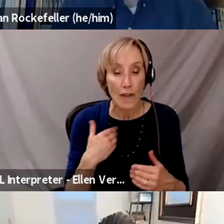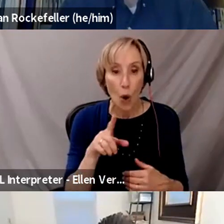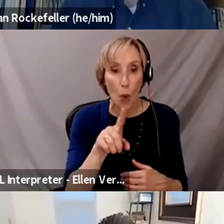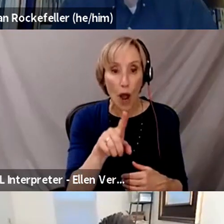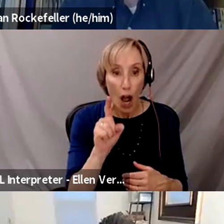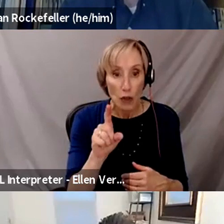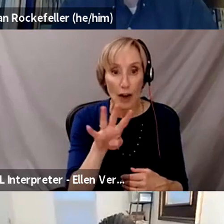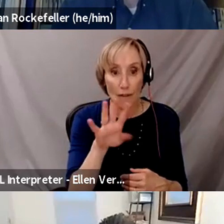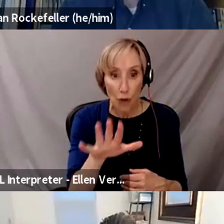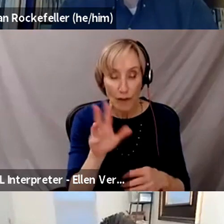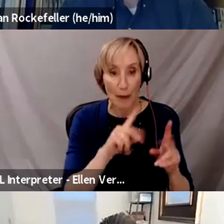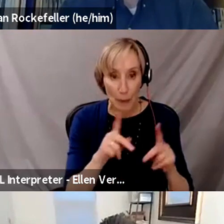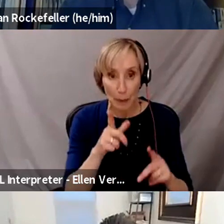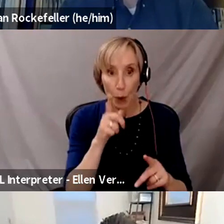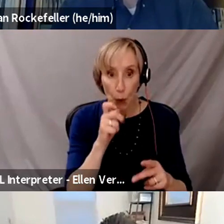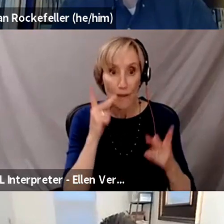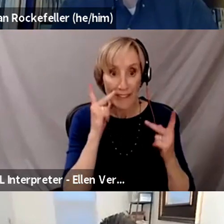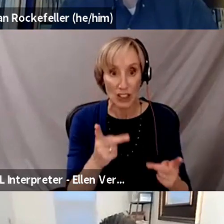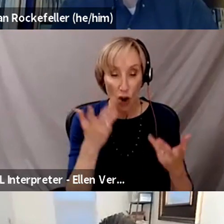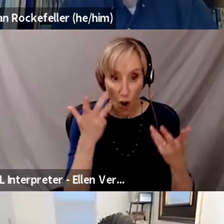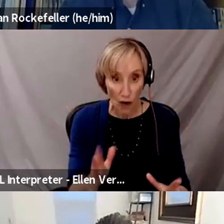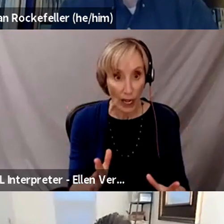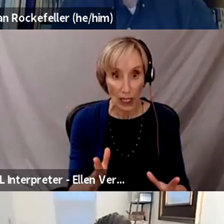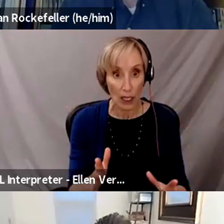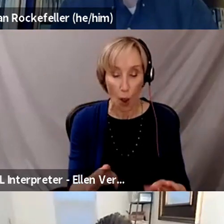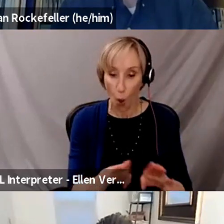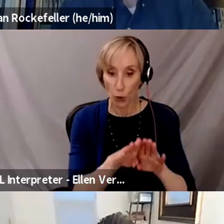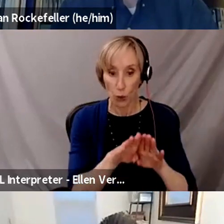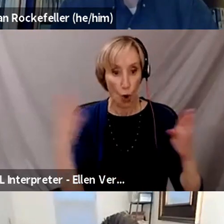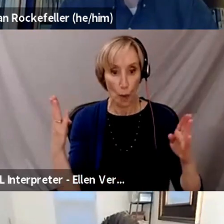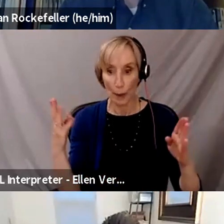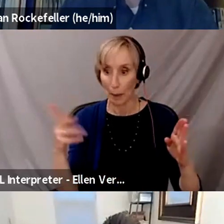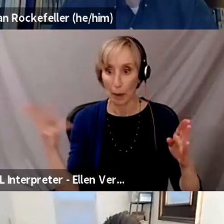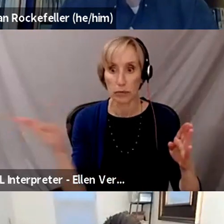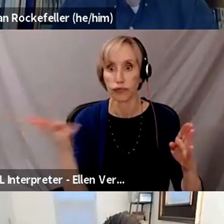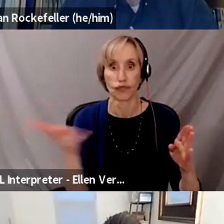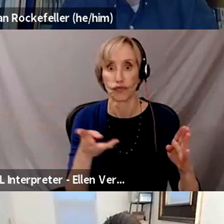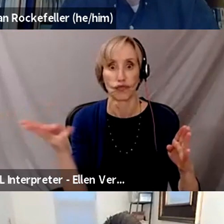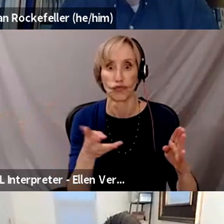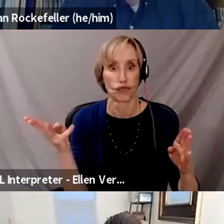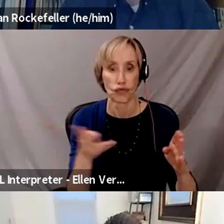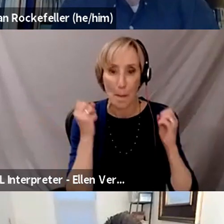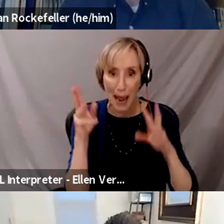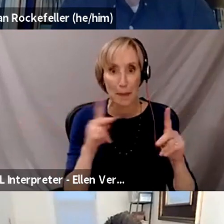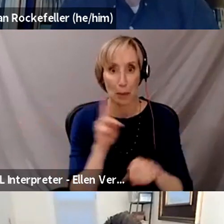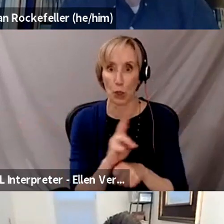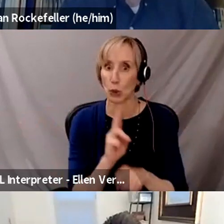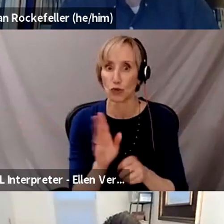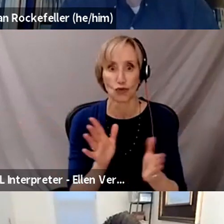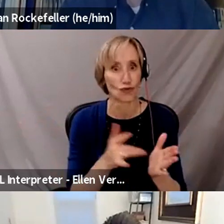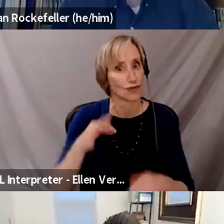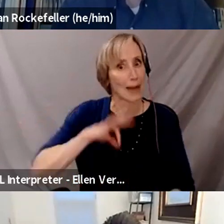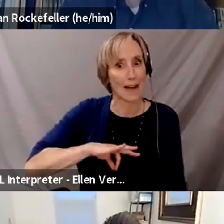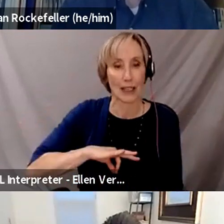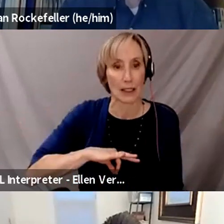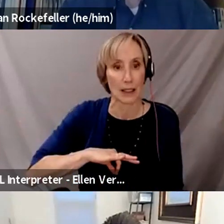time doing is talking to folks and making sure they come in. And I think, along with that, the goal is to have